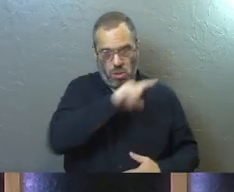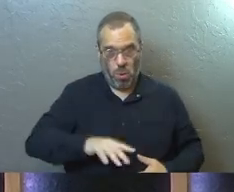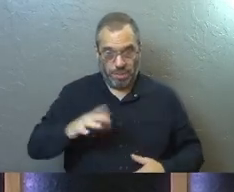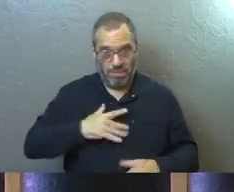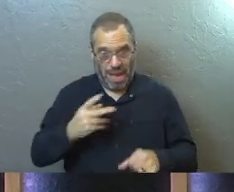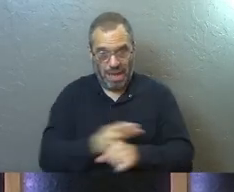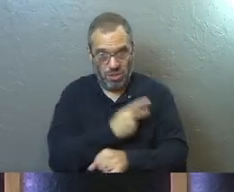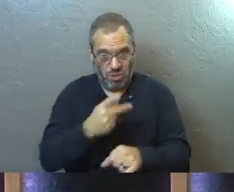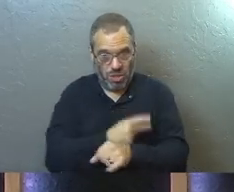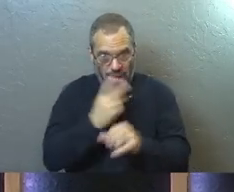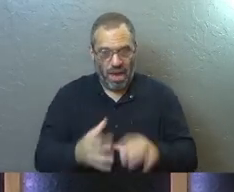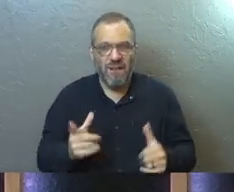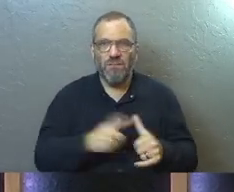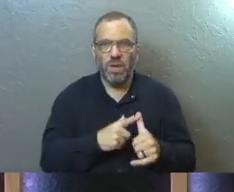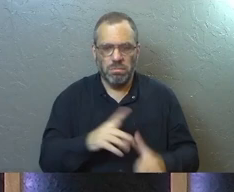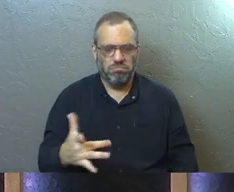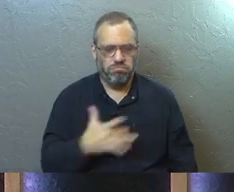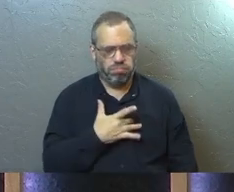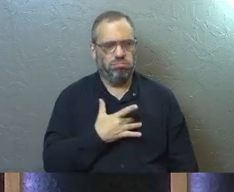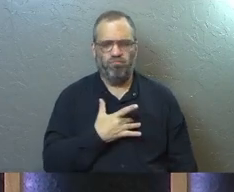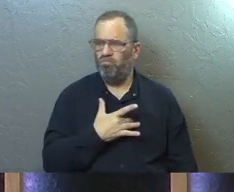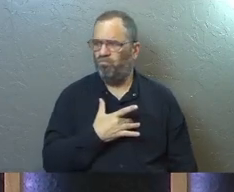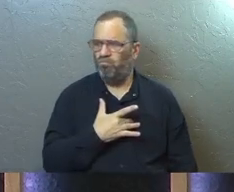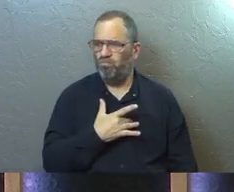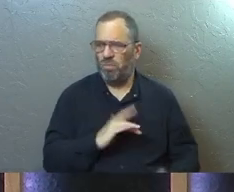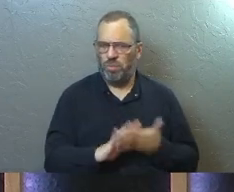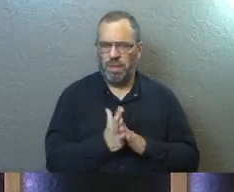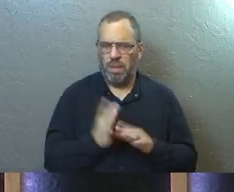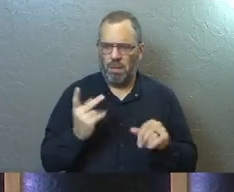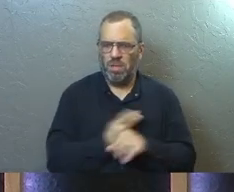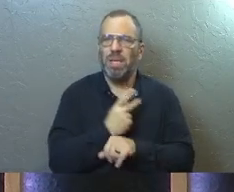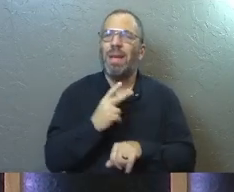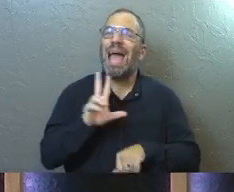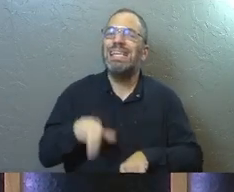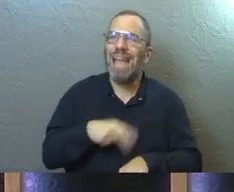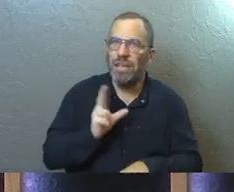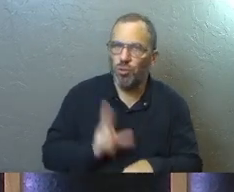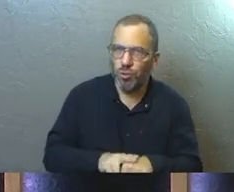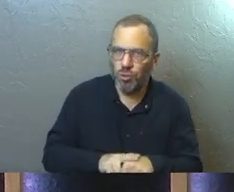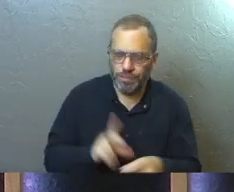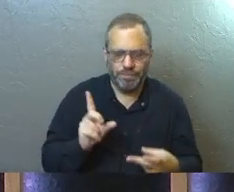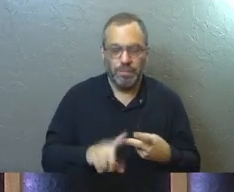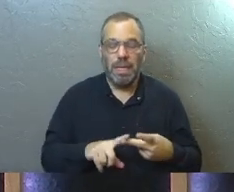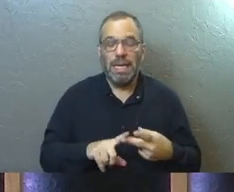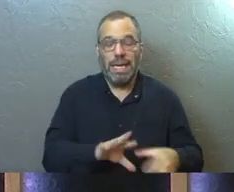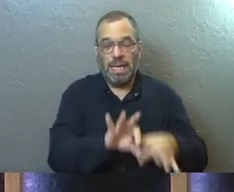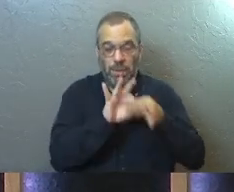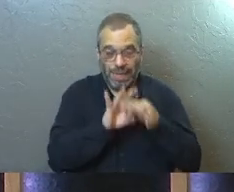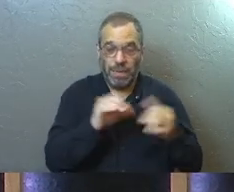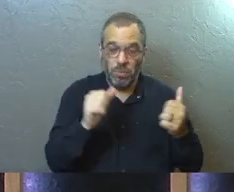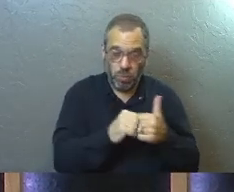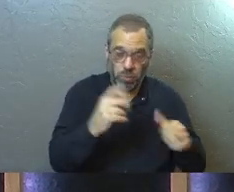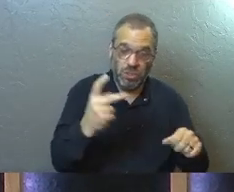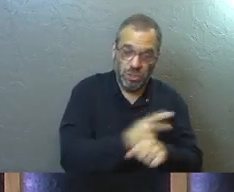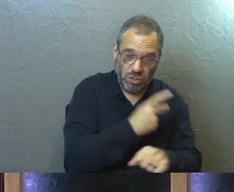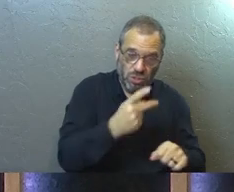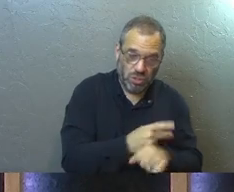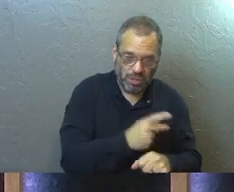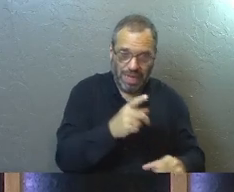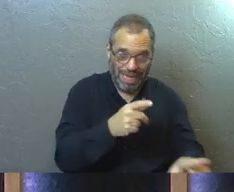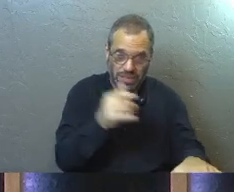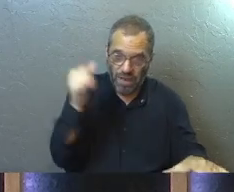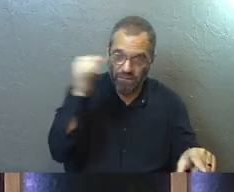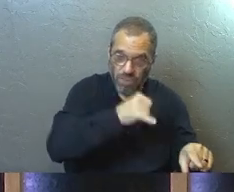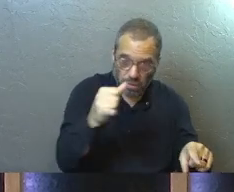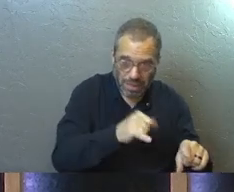is my shepherd,' he must first feel himself to be a sheep by nature. He must relate to a sheep in its